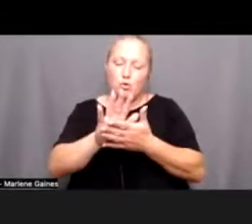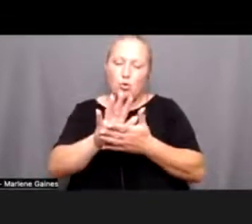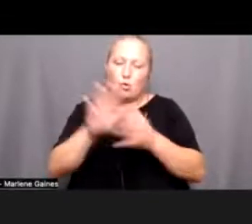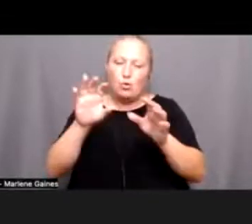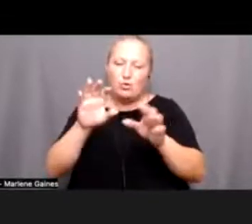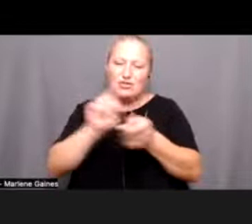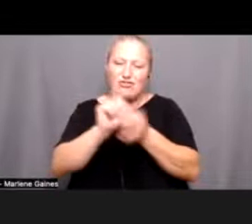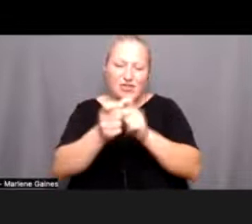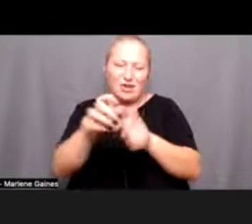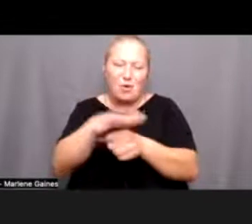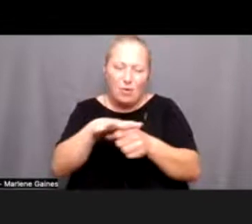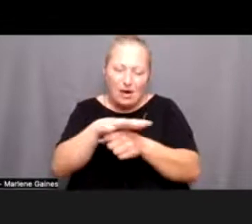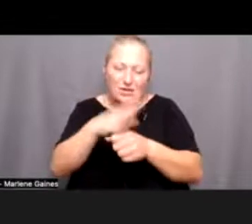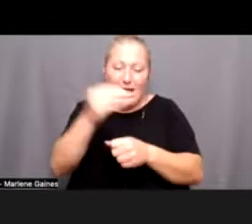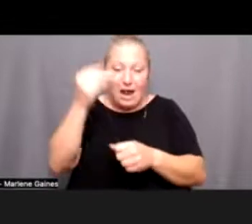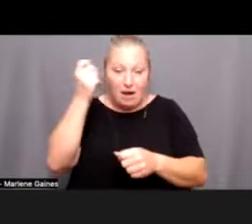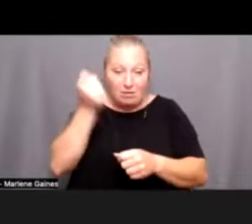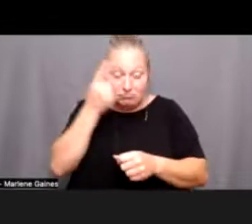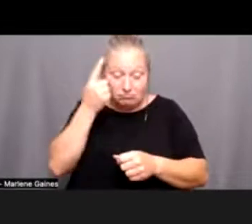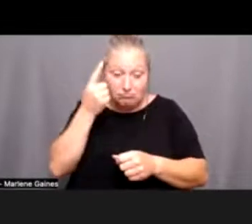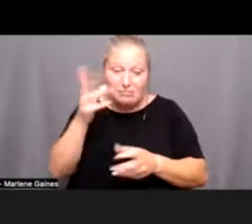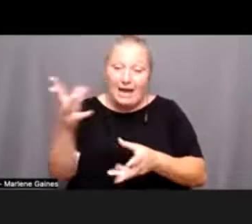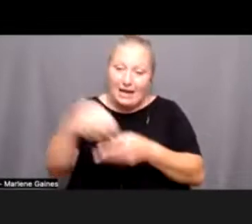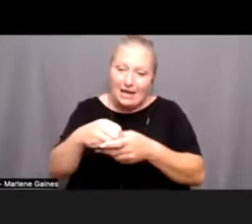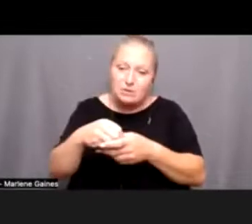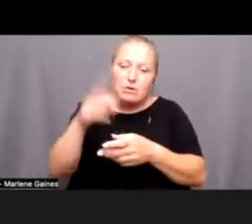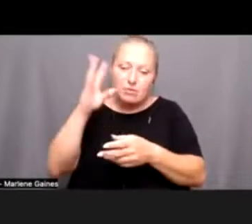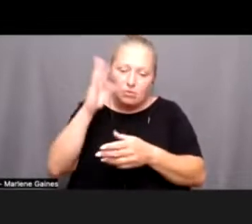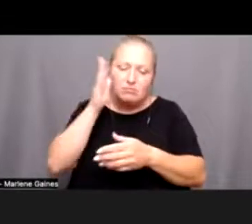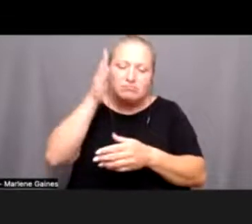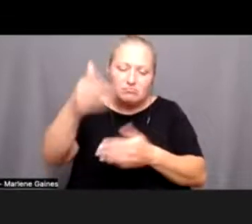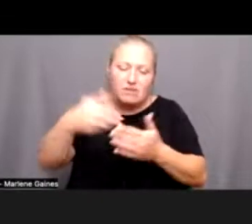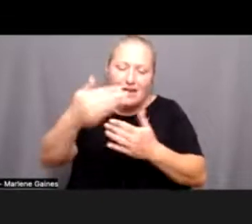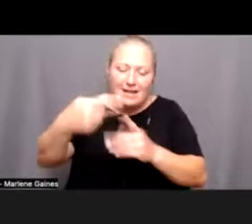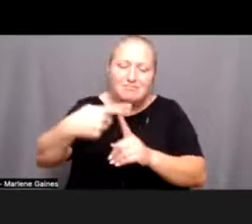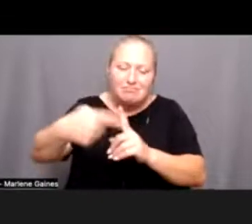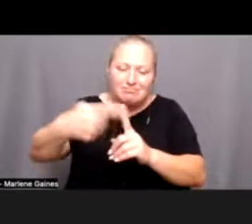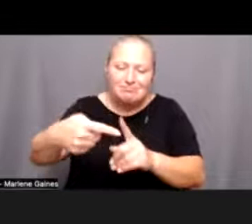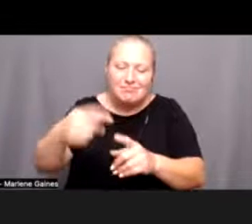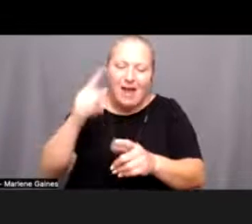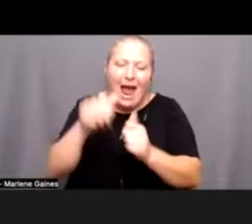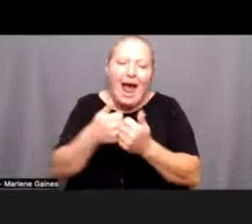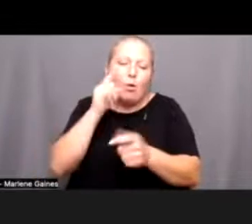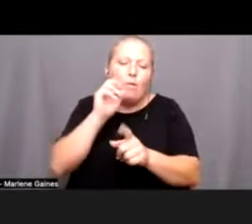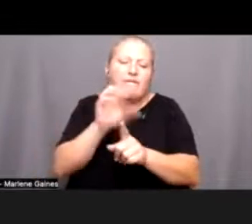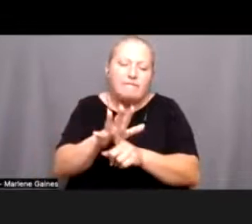an acknowledgement that engagement will happen in the months ahead related to how to affect the change.